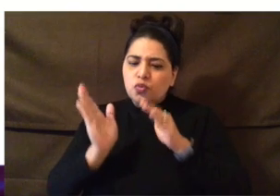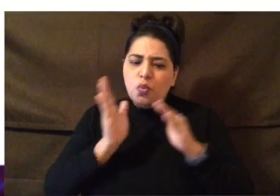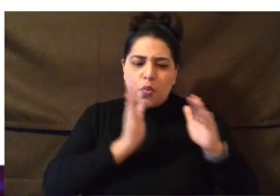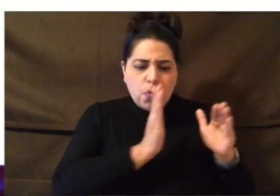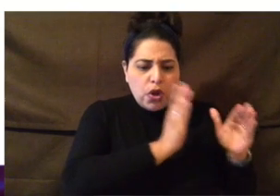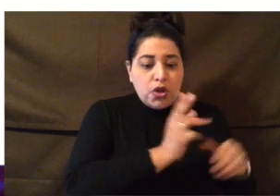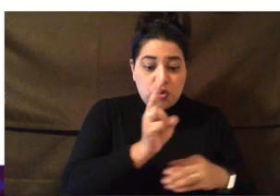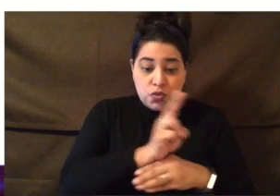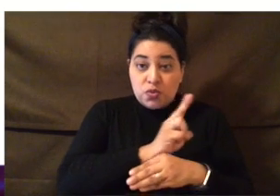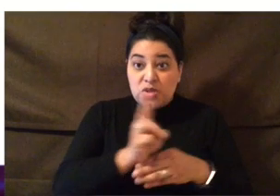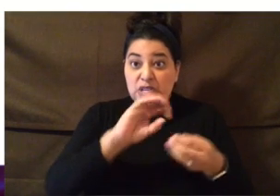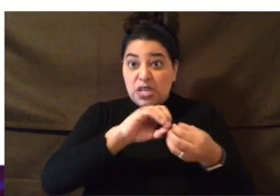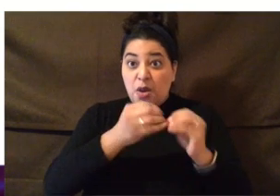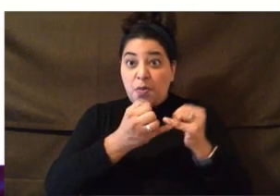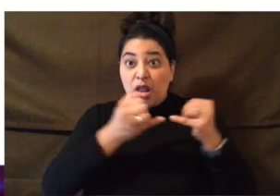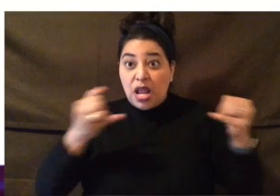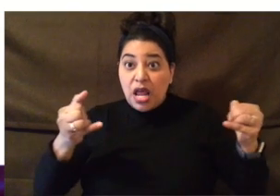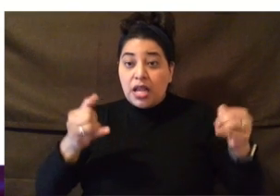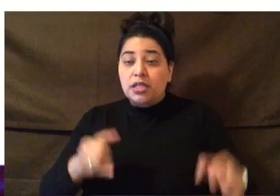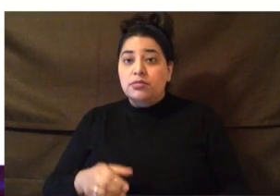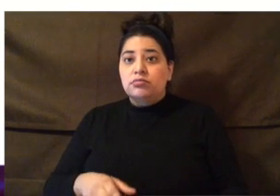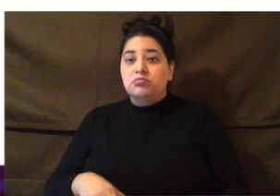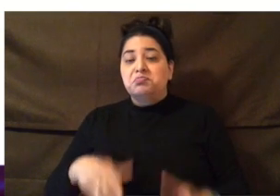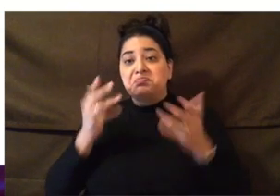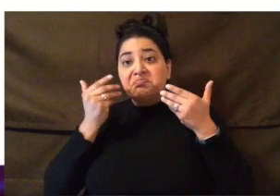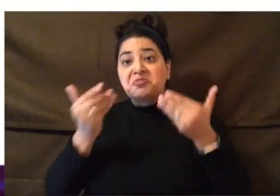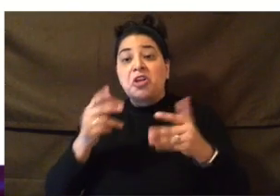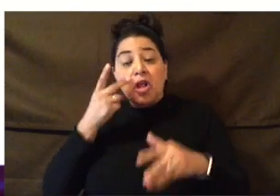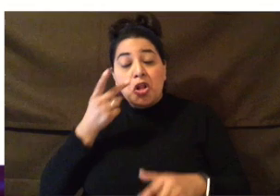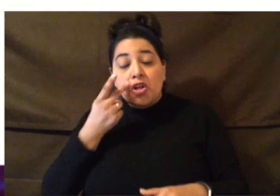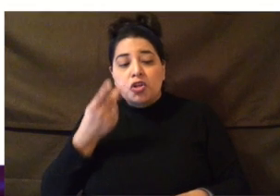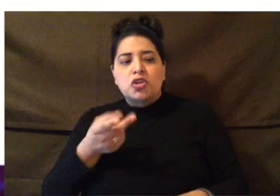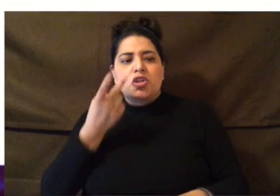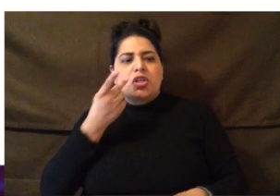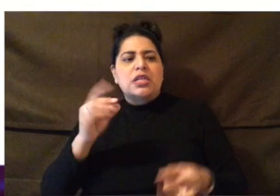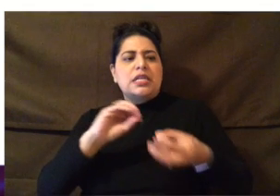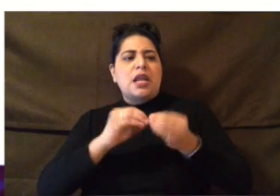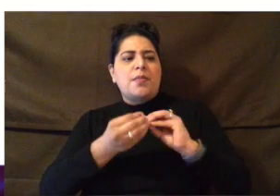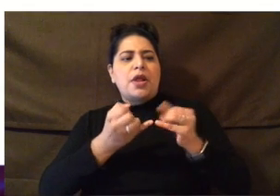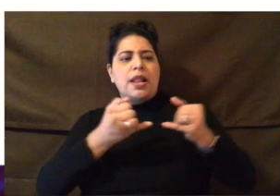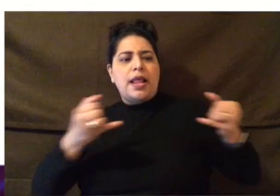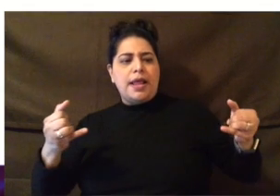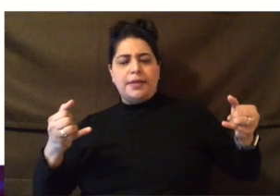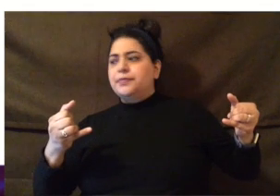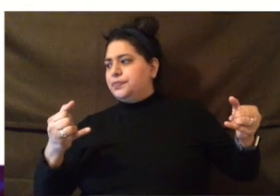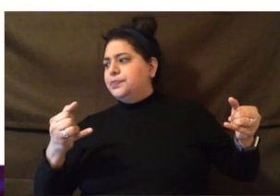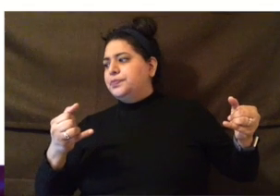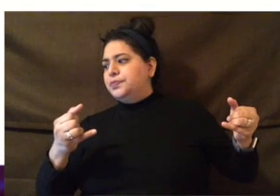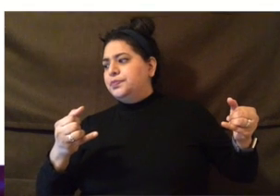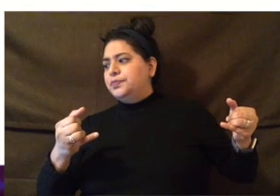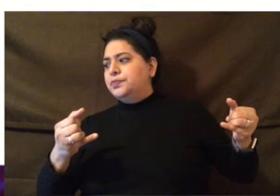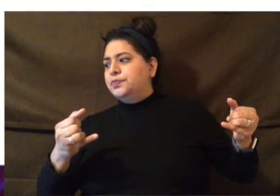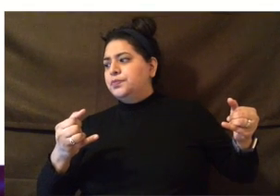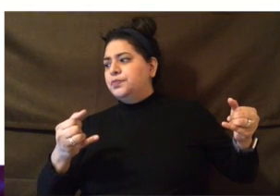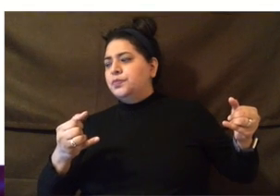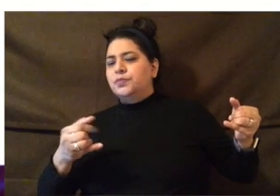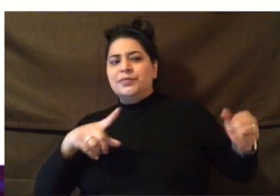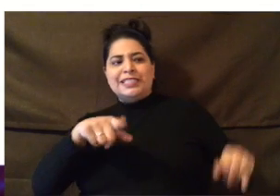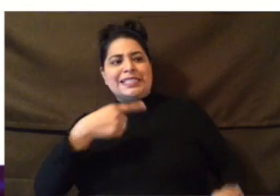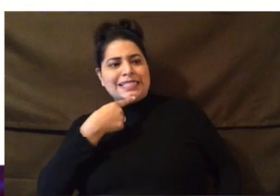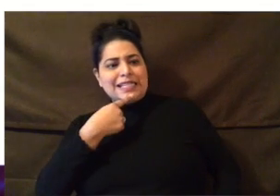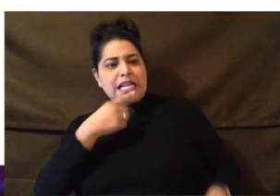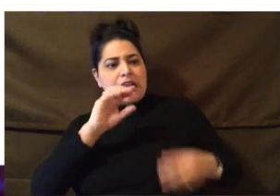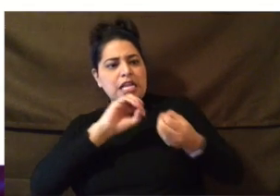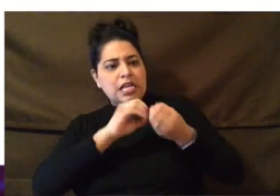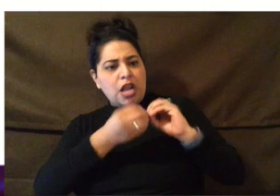line. Let's go ahead and take a look. So if we look at our number line, this is our number line down here on the bottom. It says the number